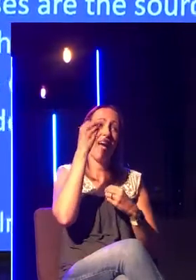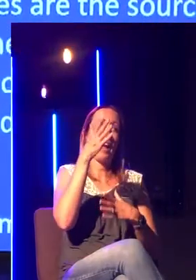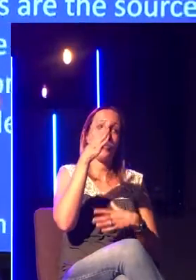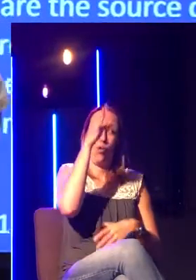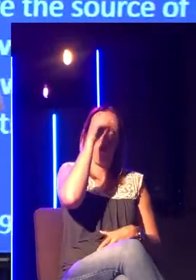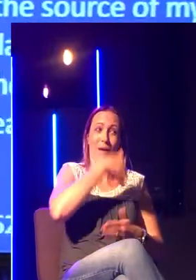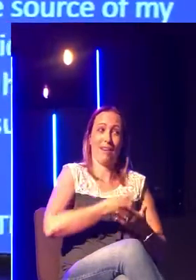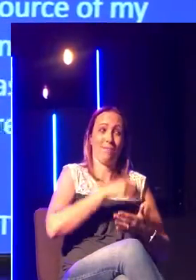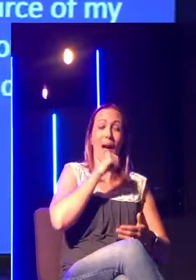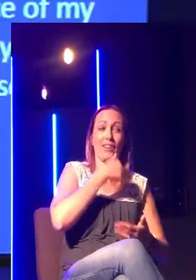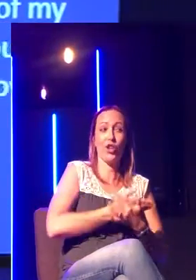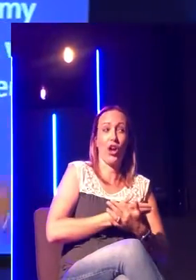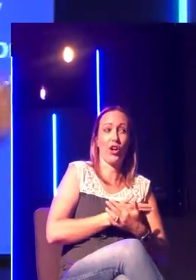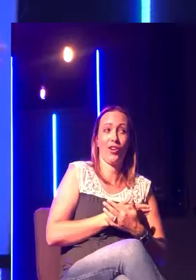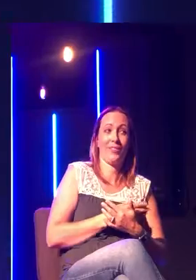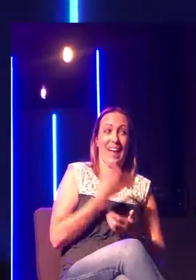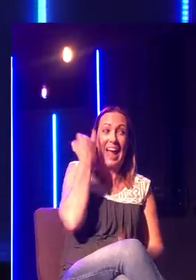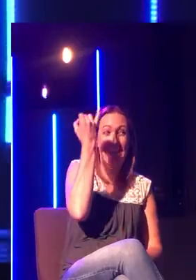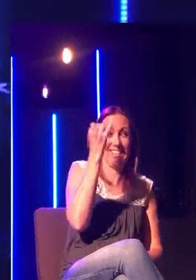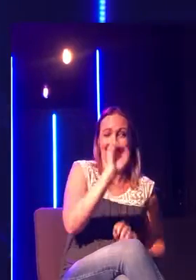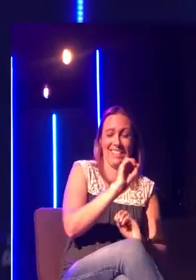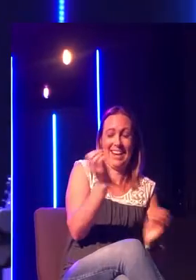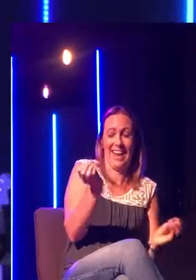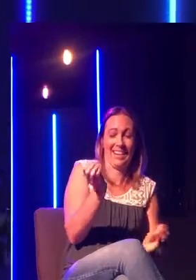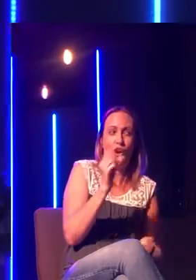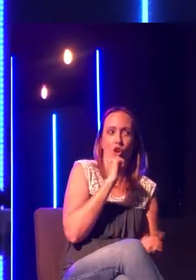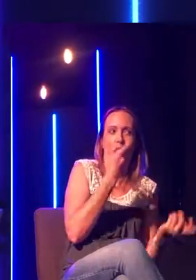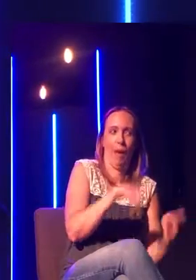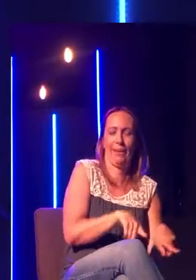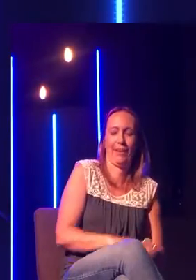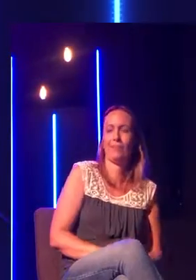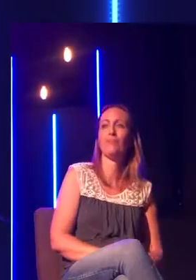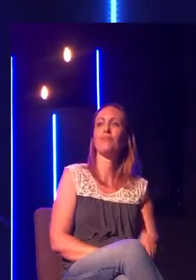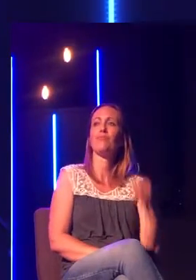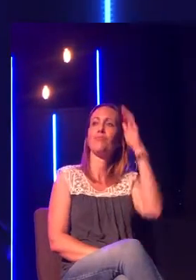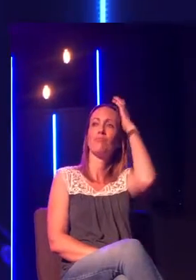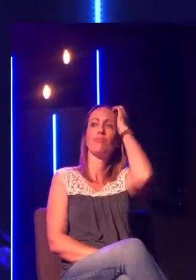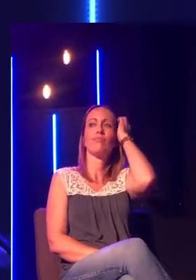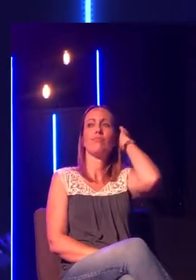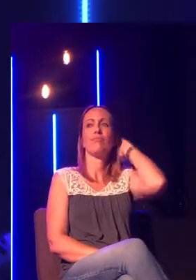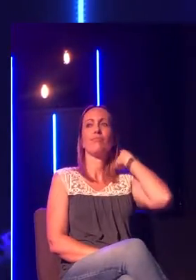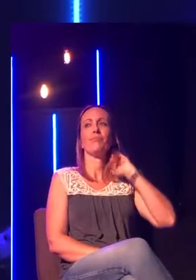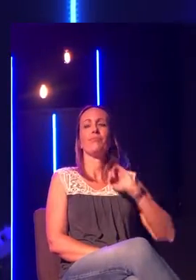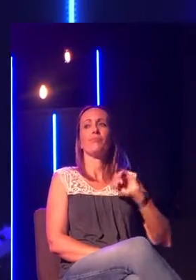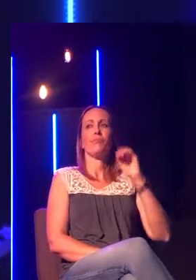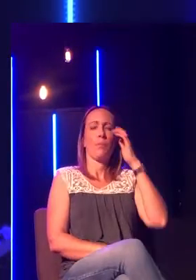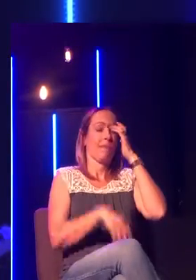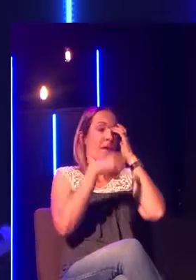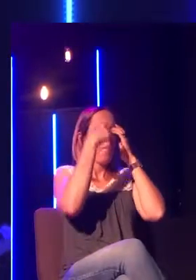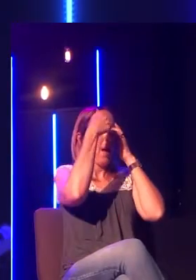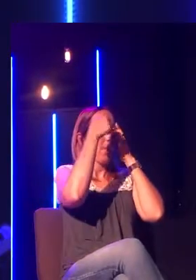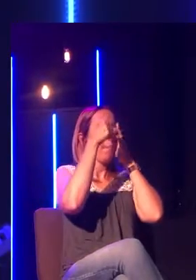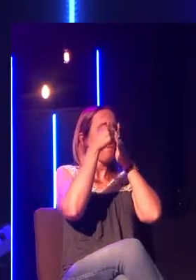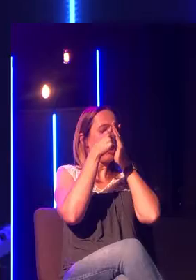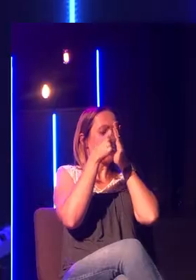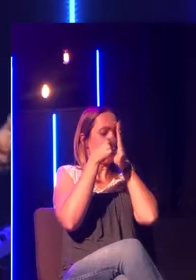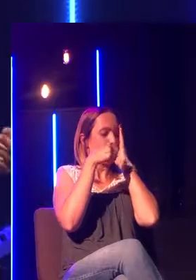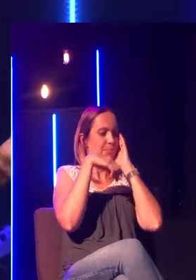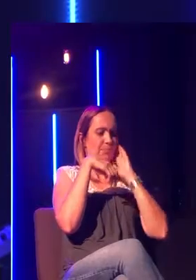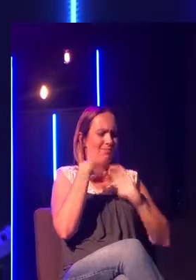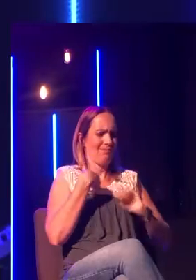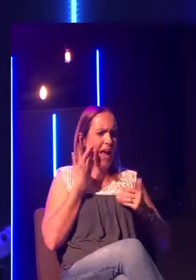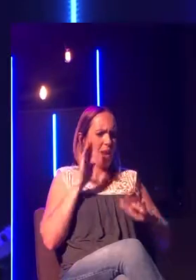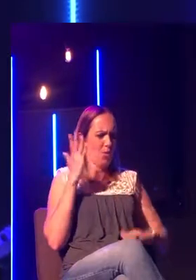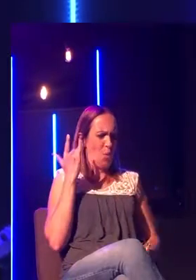don't get any ideas, because that's not happening. I remember the first time I discovered, because we used to go out to, for whatever reason, I